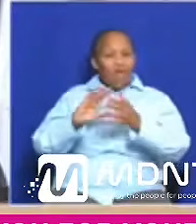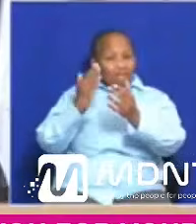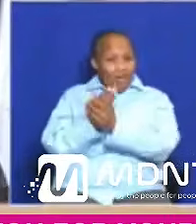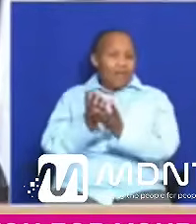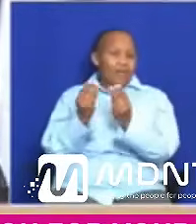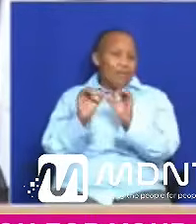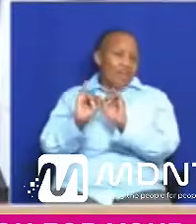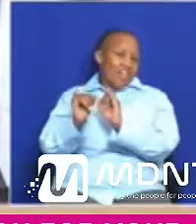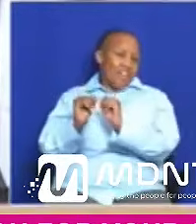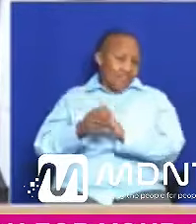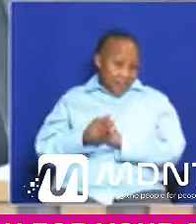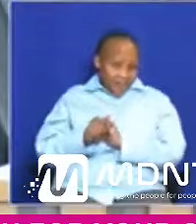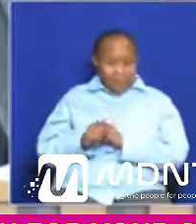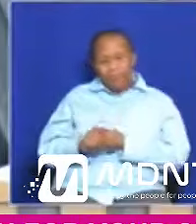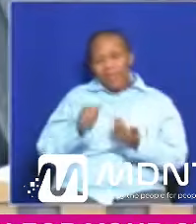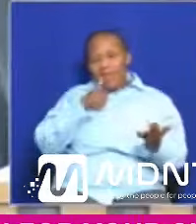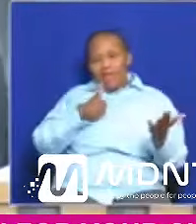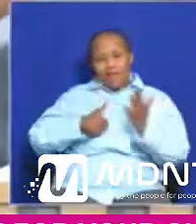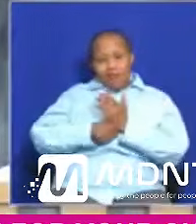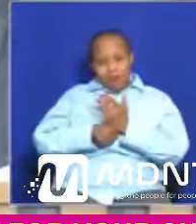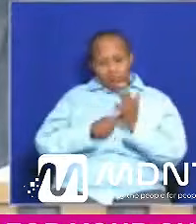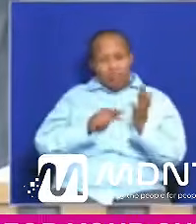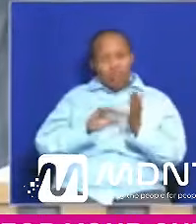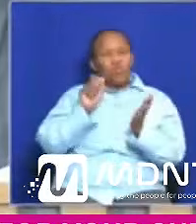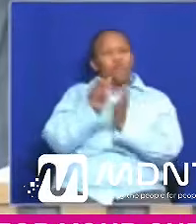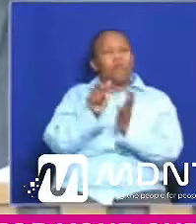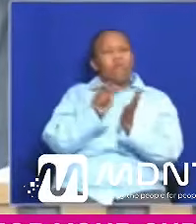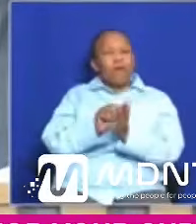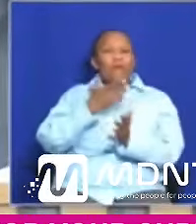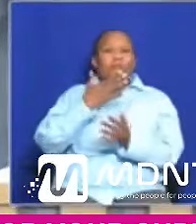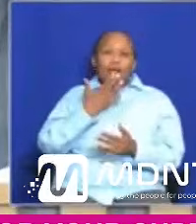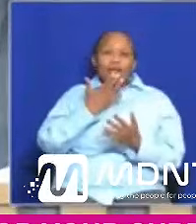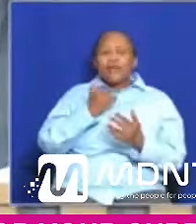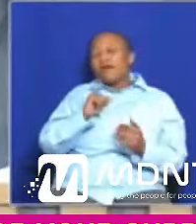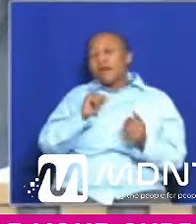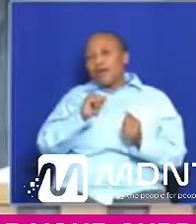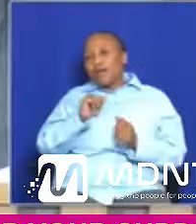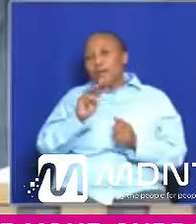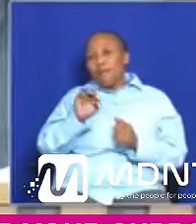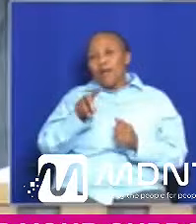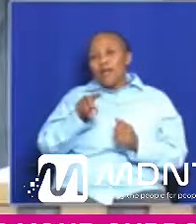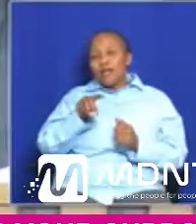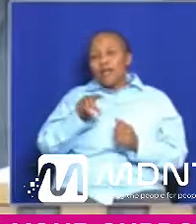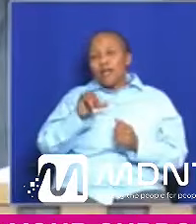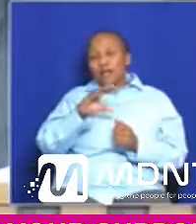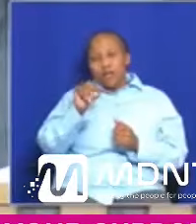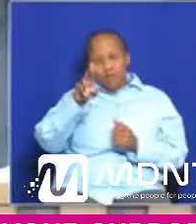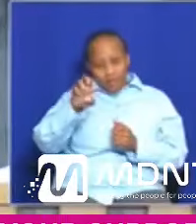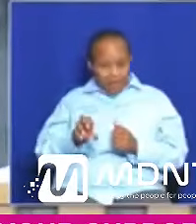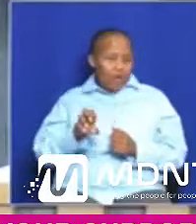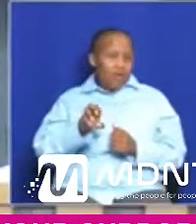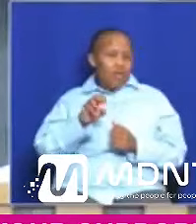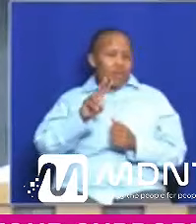the letter written by Medicare 24 addressed to Lieutenant General